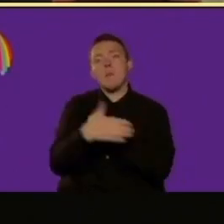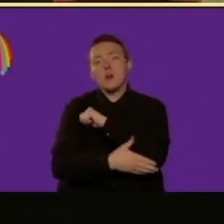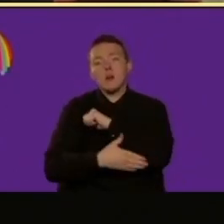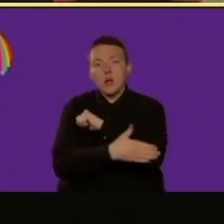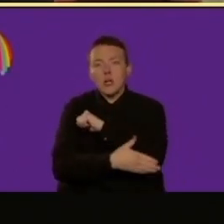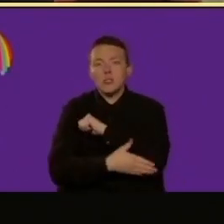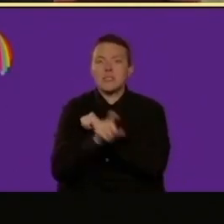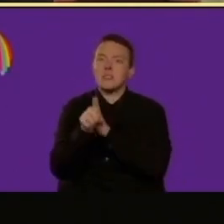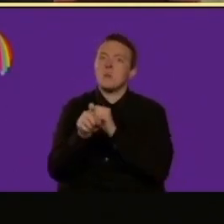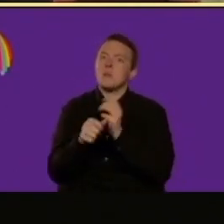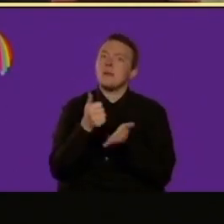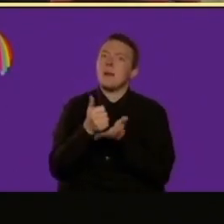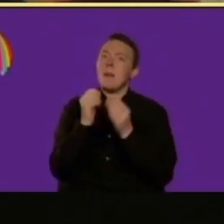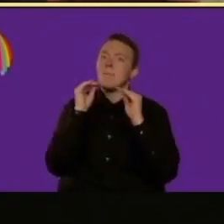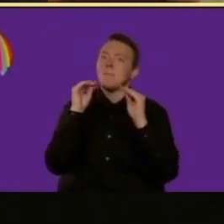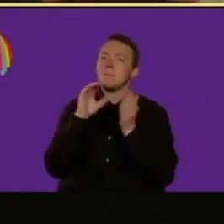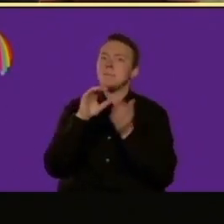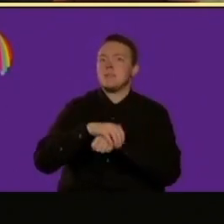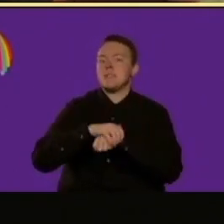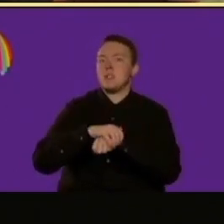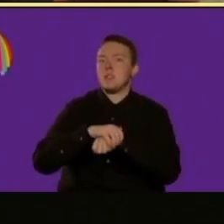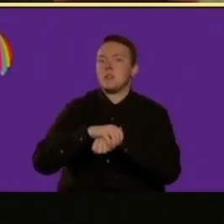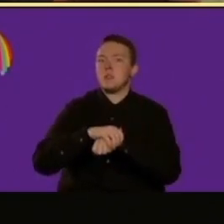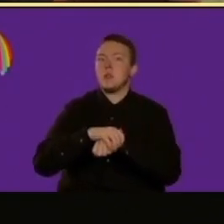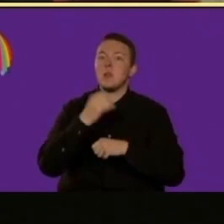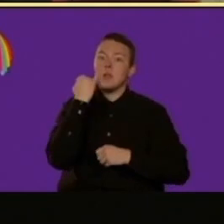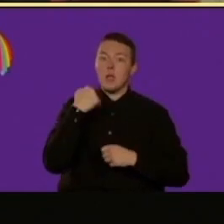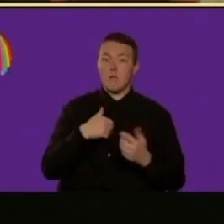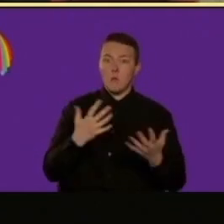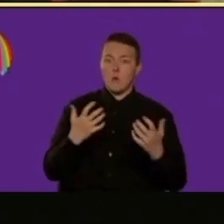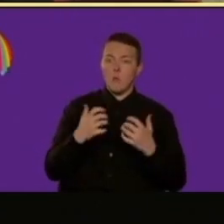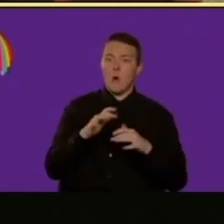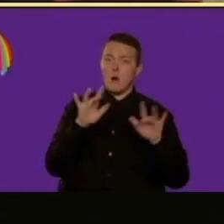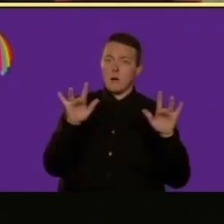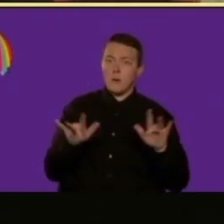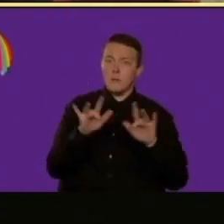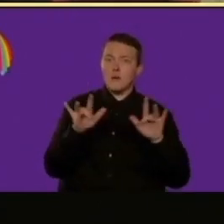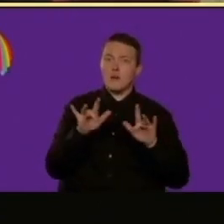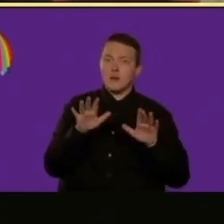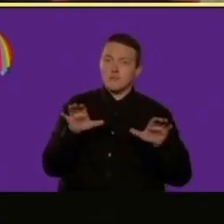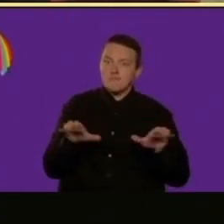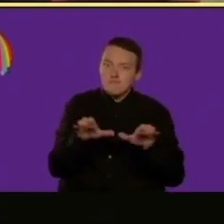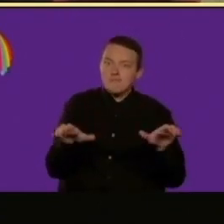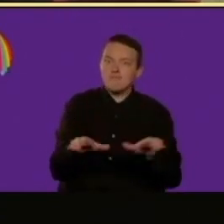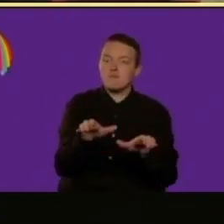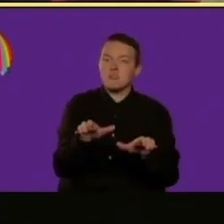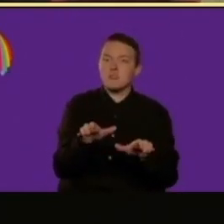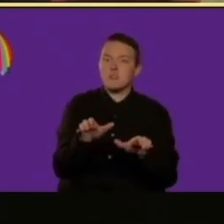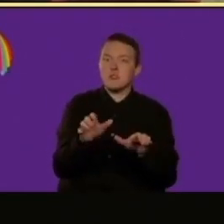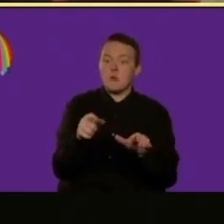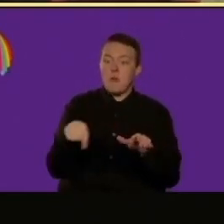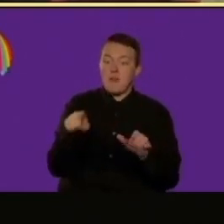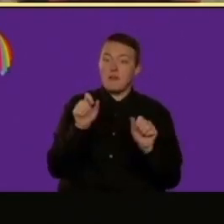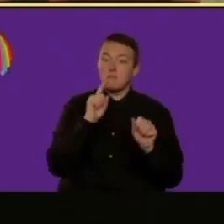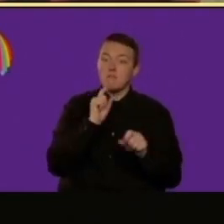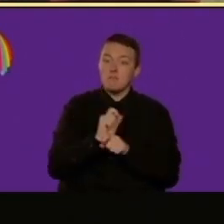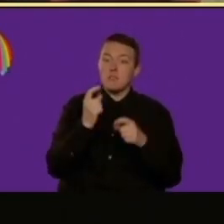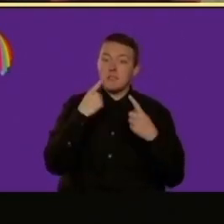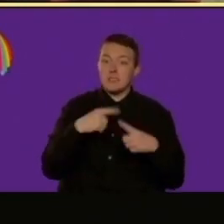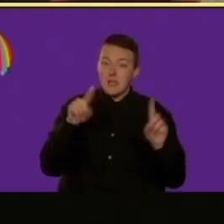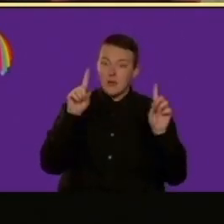for their deficits, and we try to classify them based on their